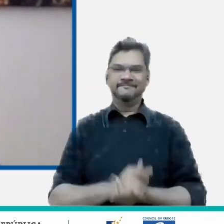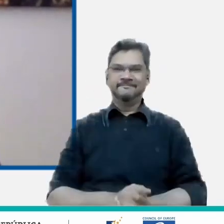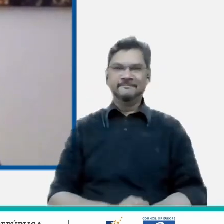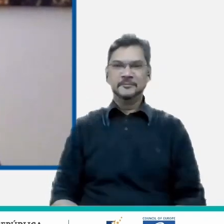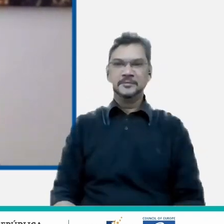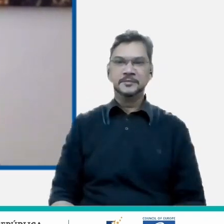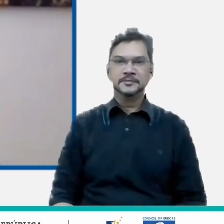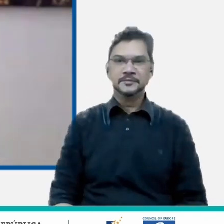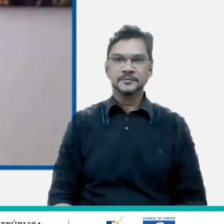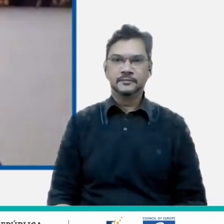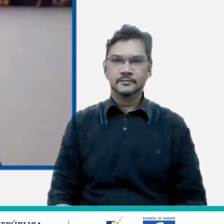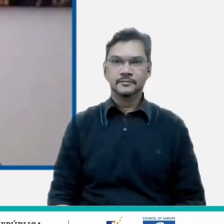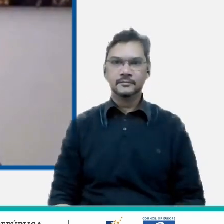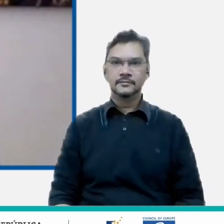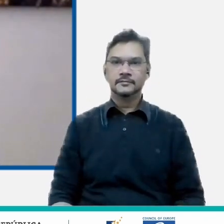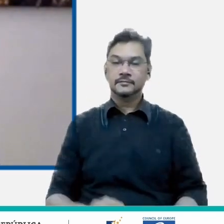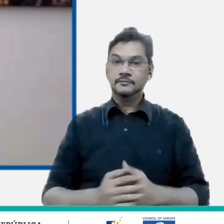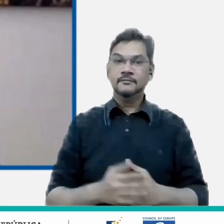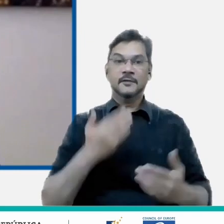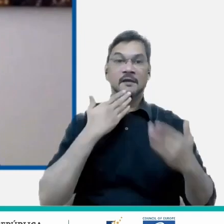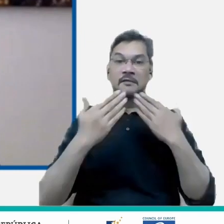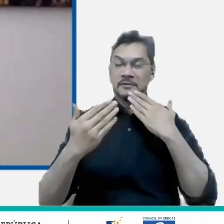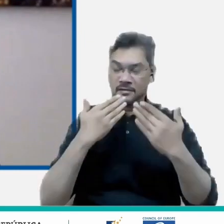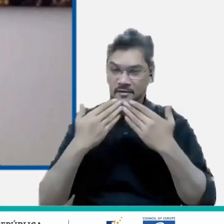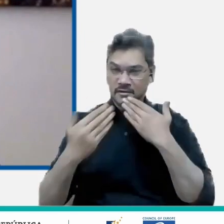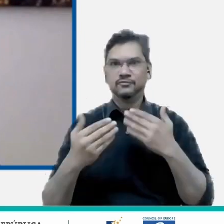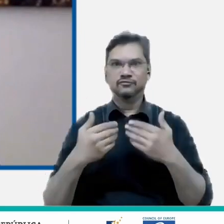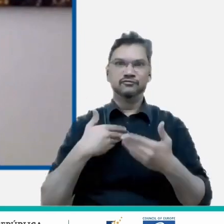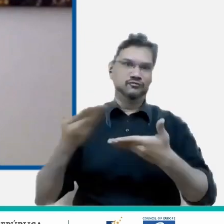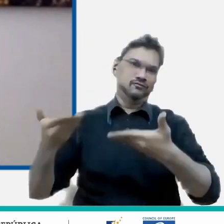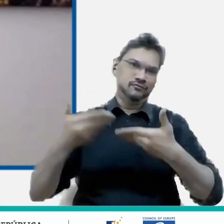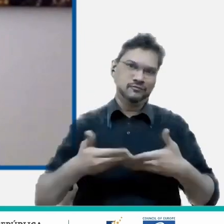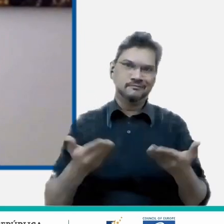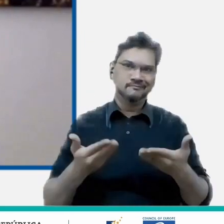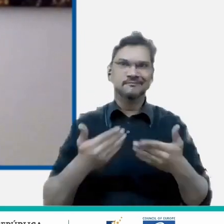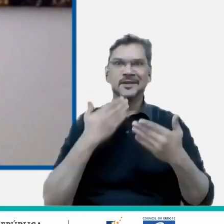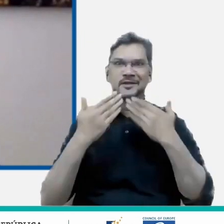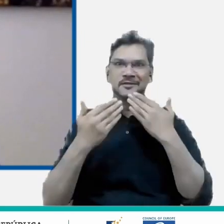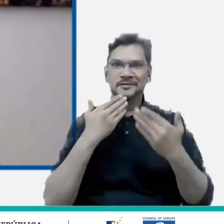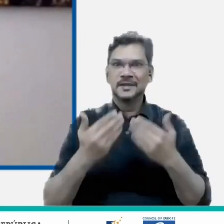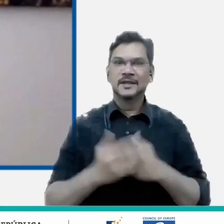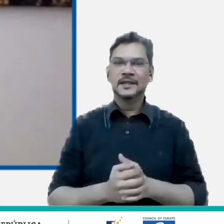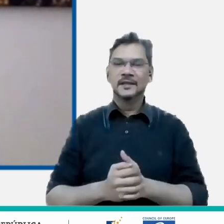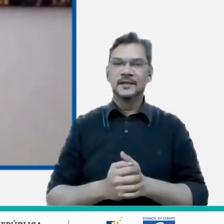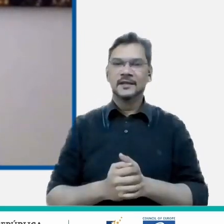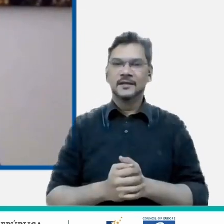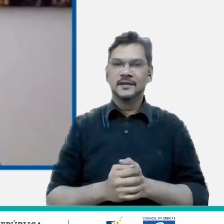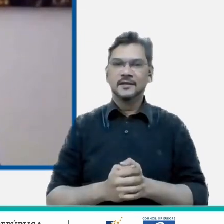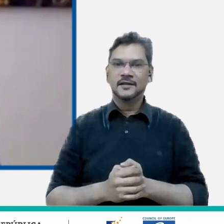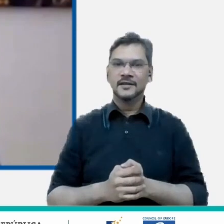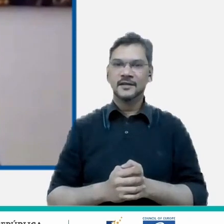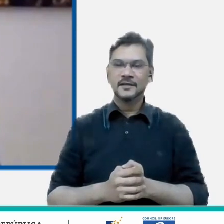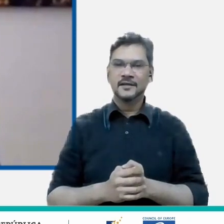the invitation for this forum. I'll try to be very brief. It is a really honor that I have